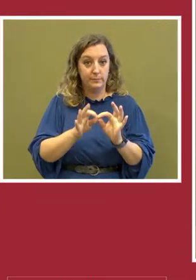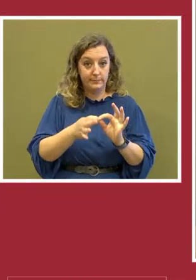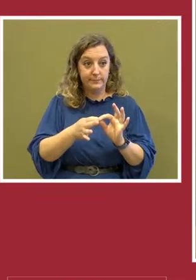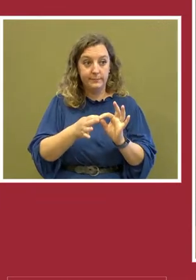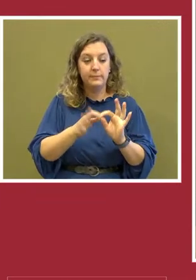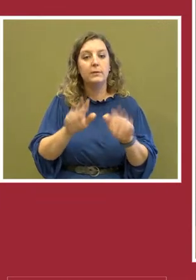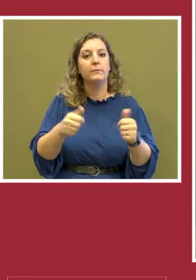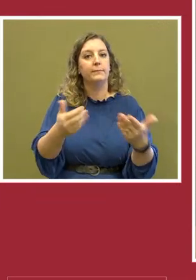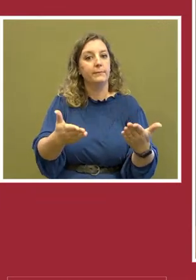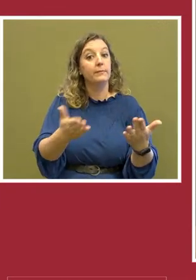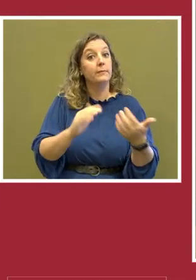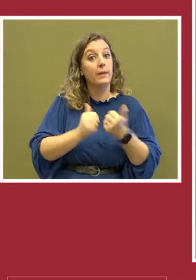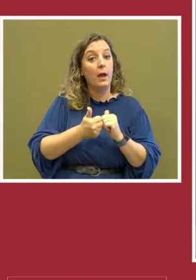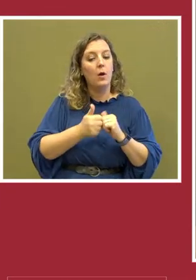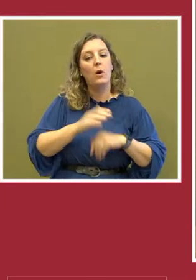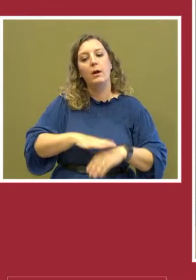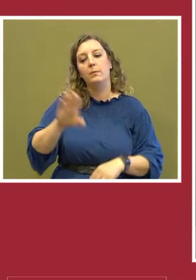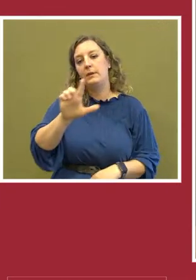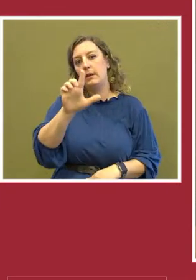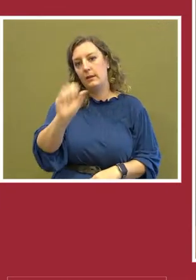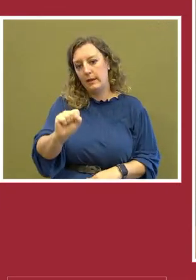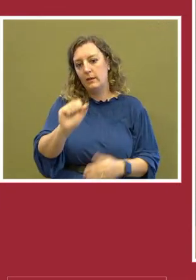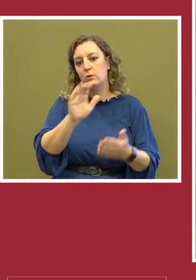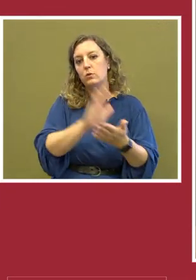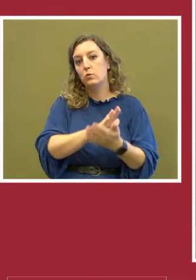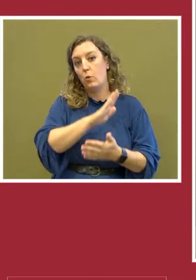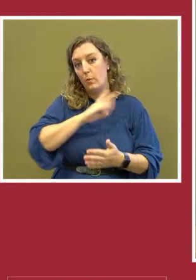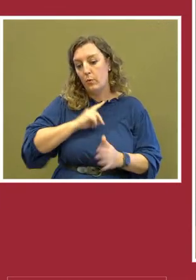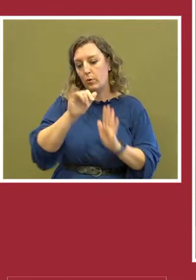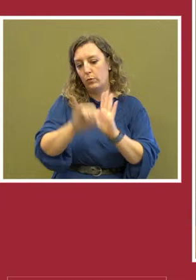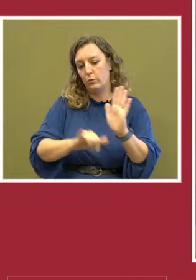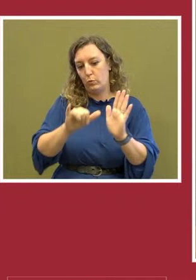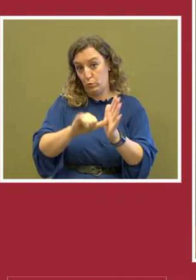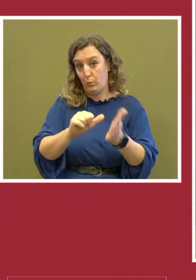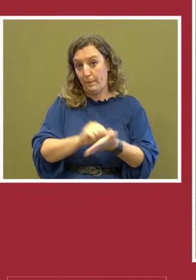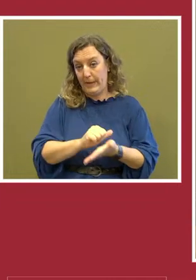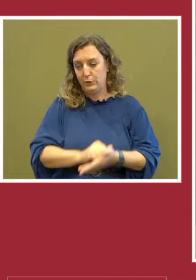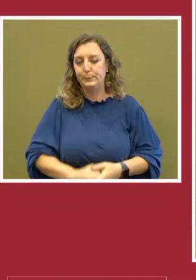meeting is being provided on our BLS School Board YouTube page.